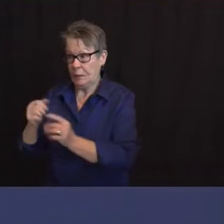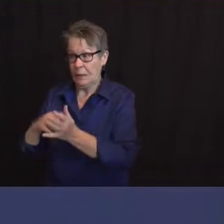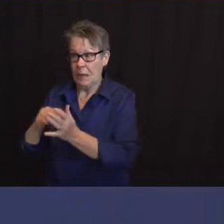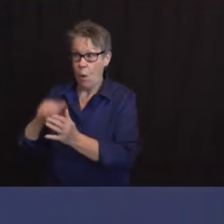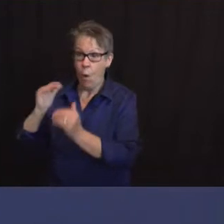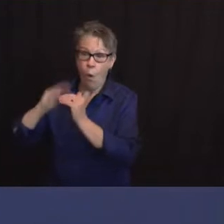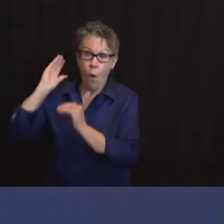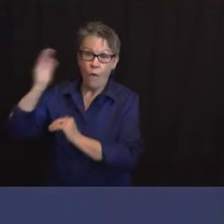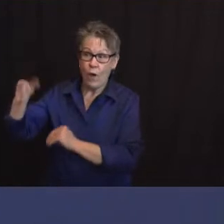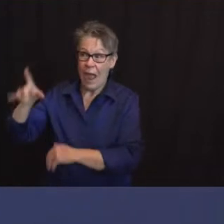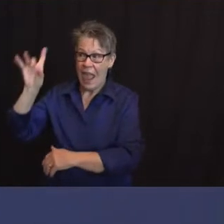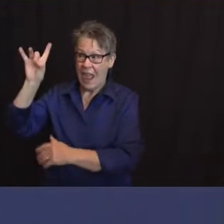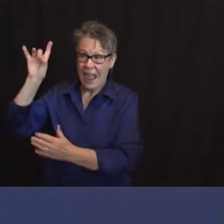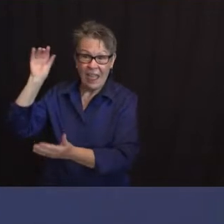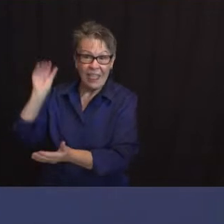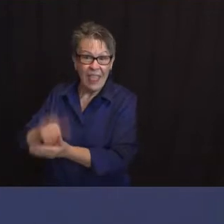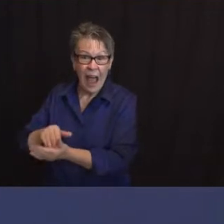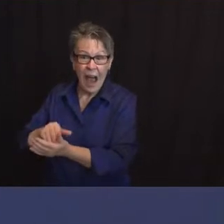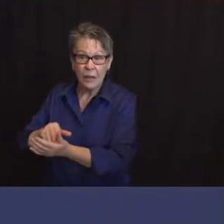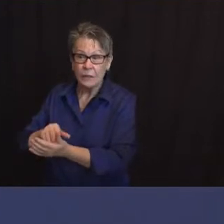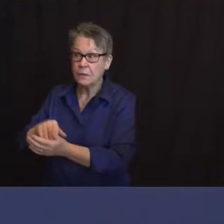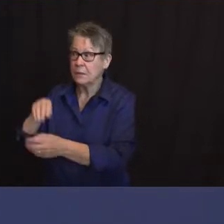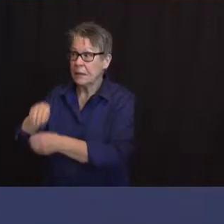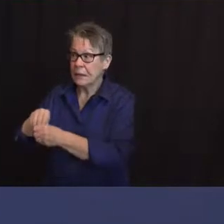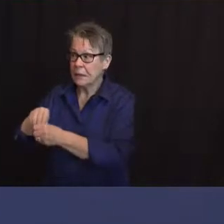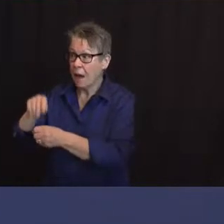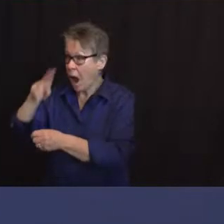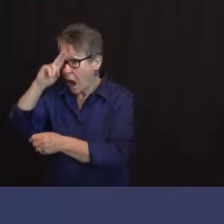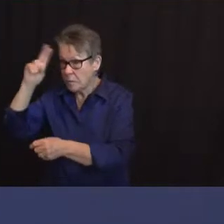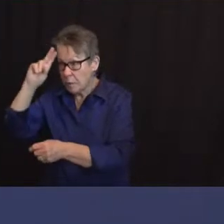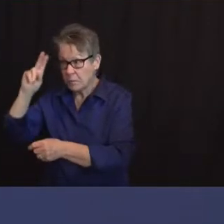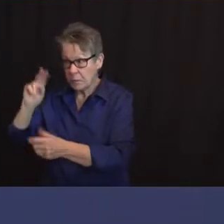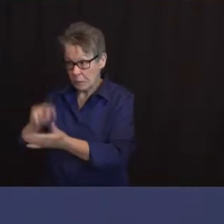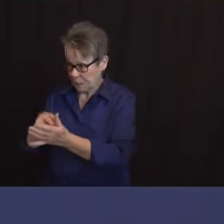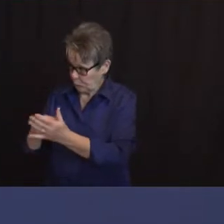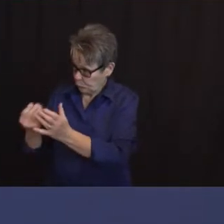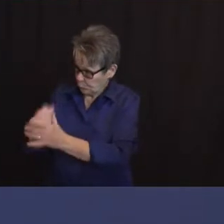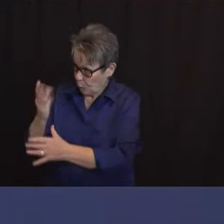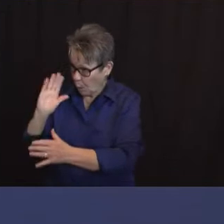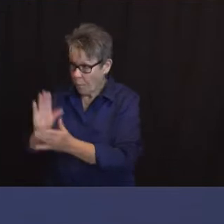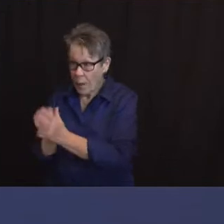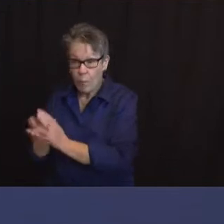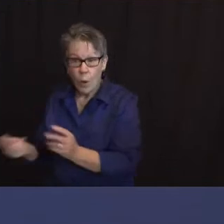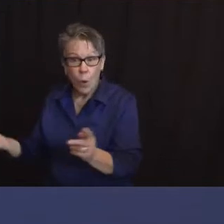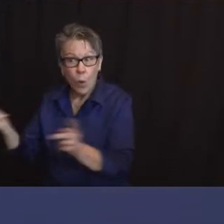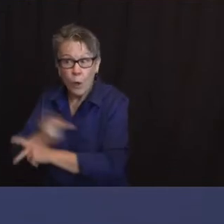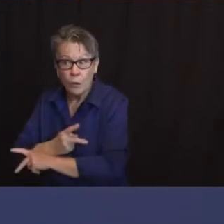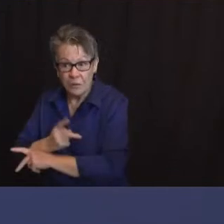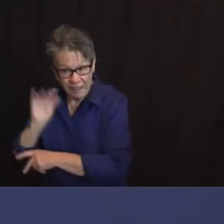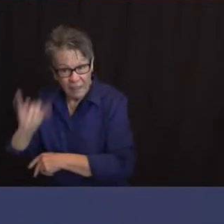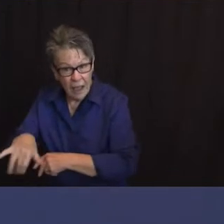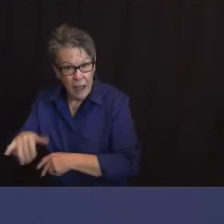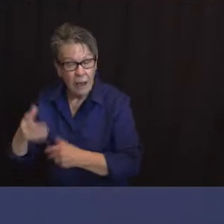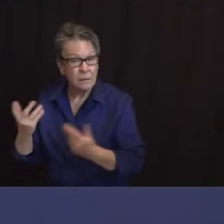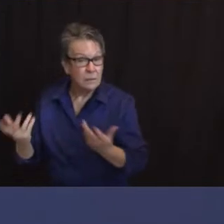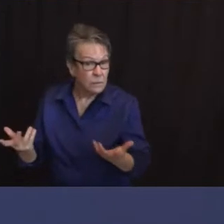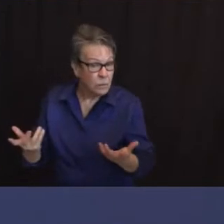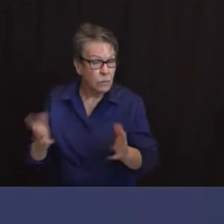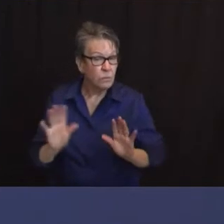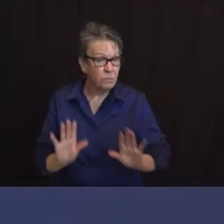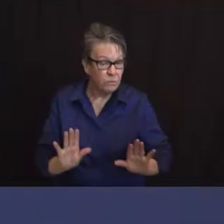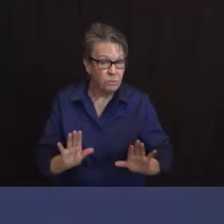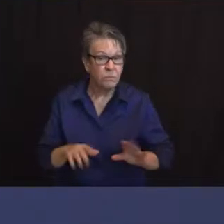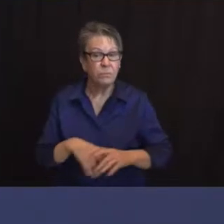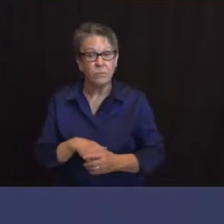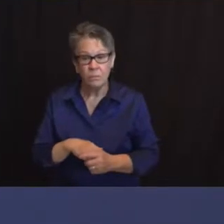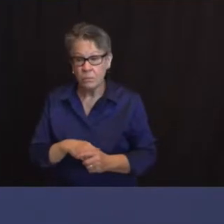me. It's the length of the thing that really gets me. So I'm less focused, honestly, Matt, about the fact that we're kind of already